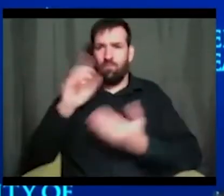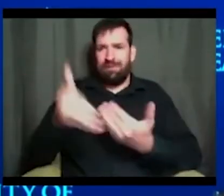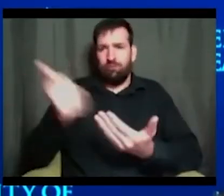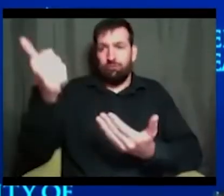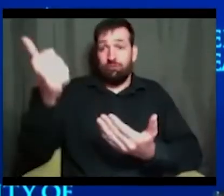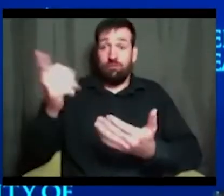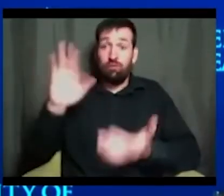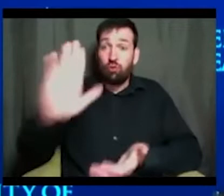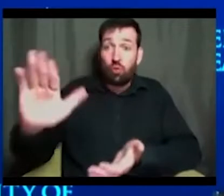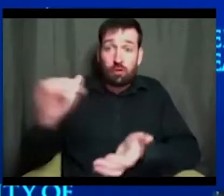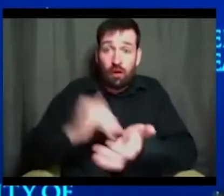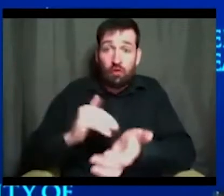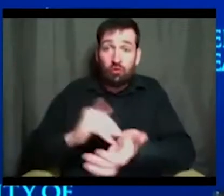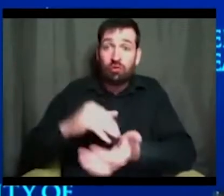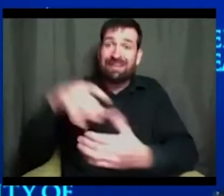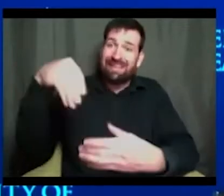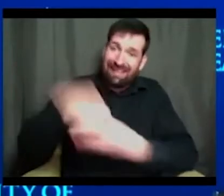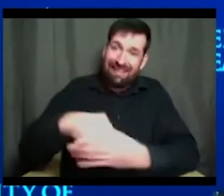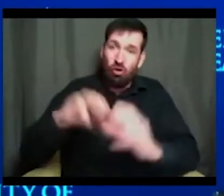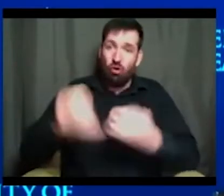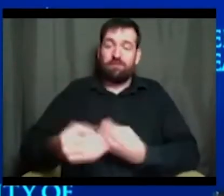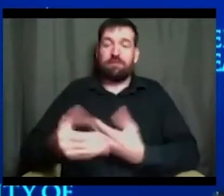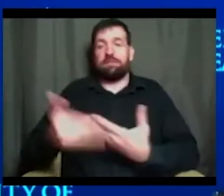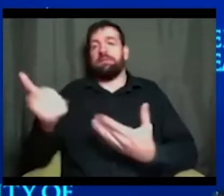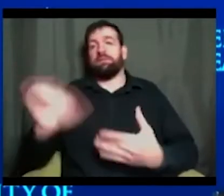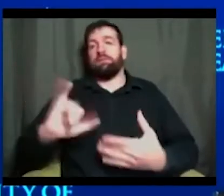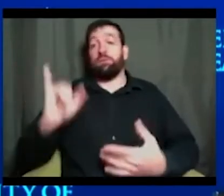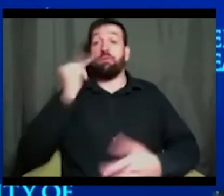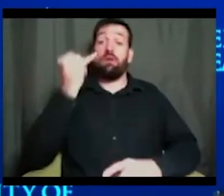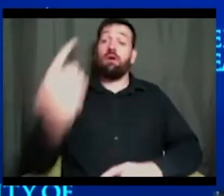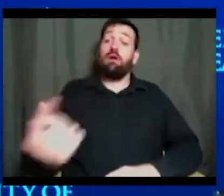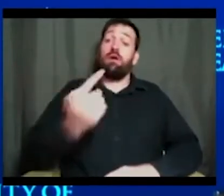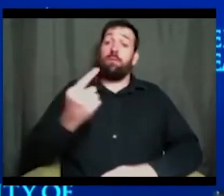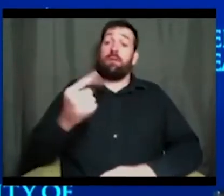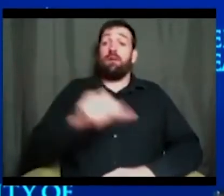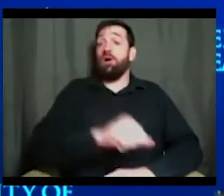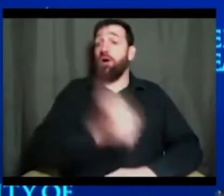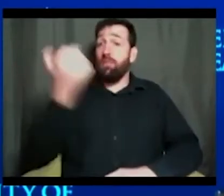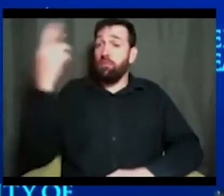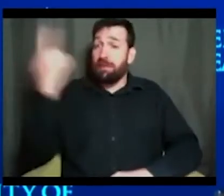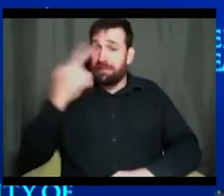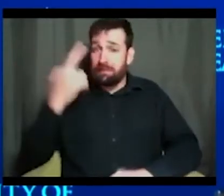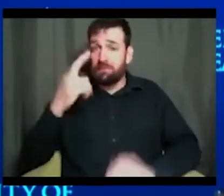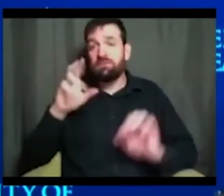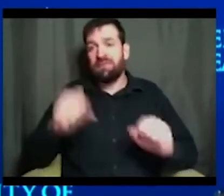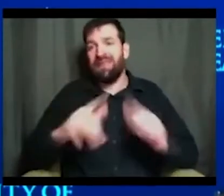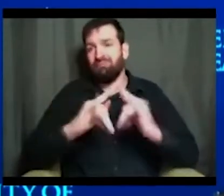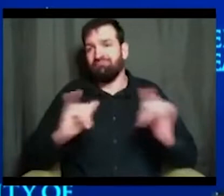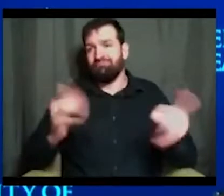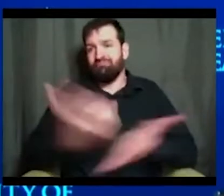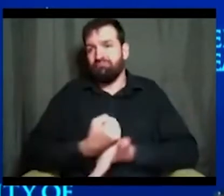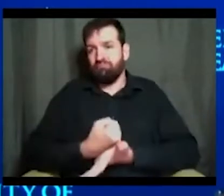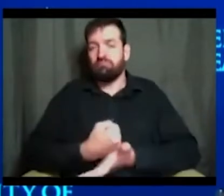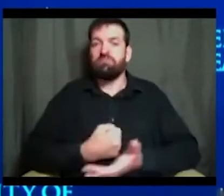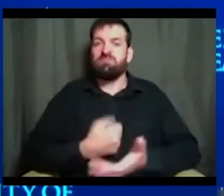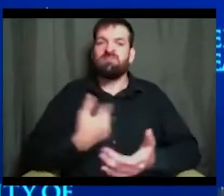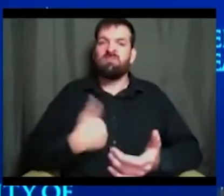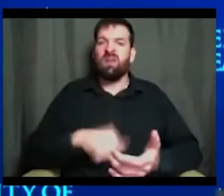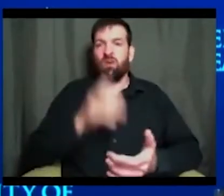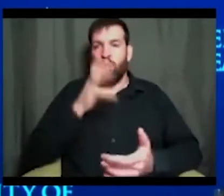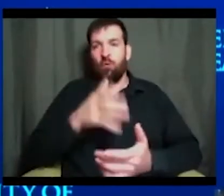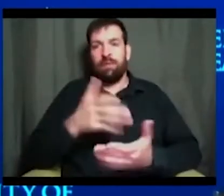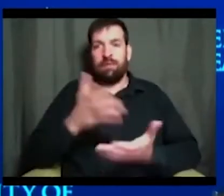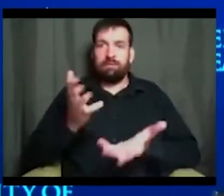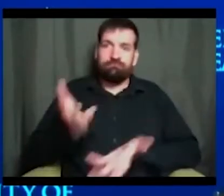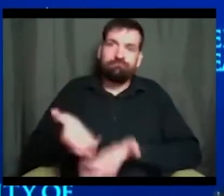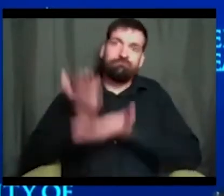it in their office is a convenience too, because if you come in for something else, right, you can get it then. And I know all of us will be pitching it that way every time we're in the office.